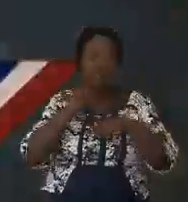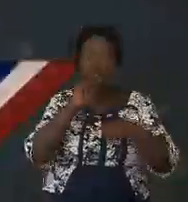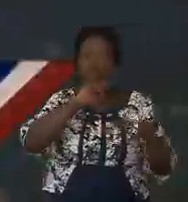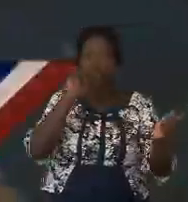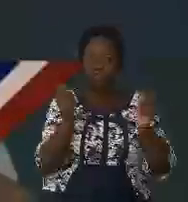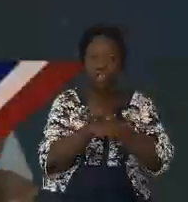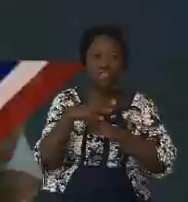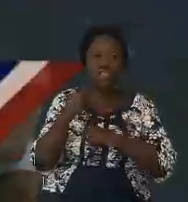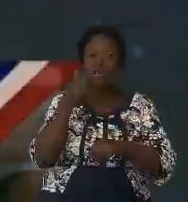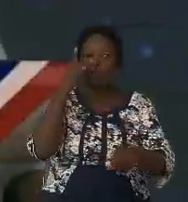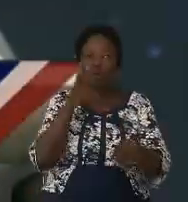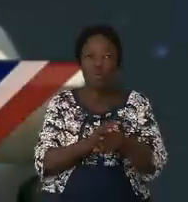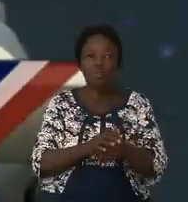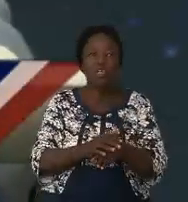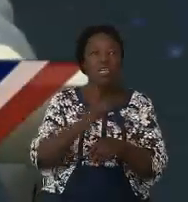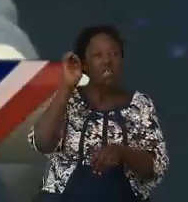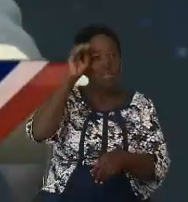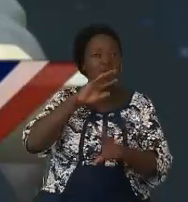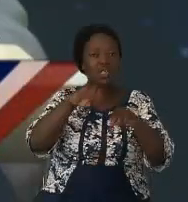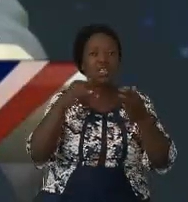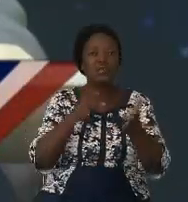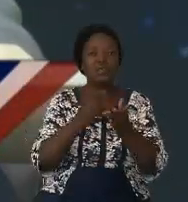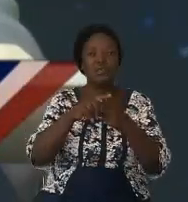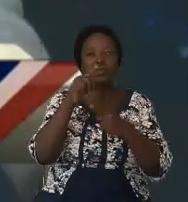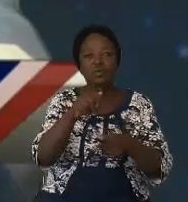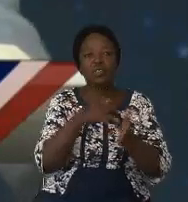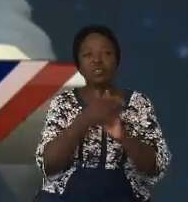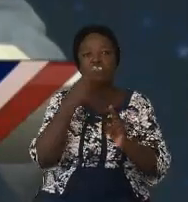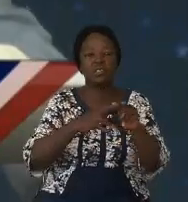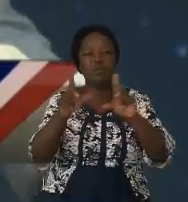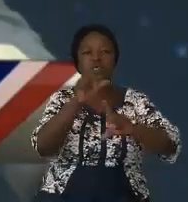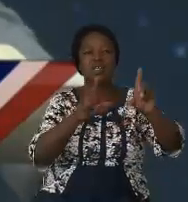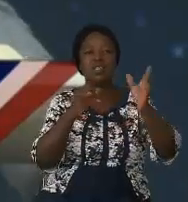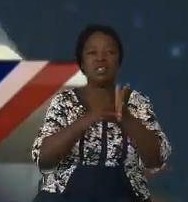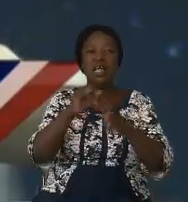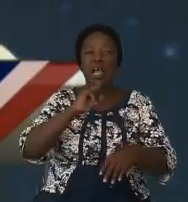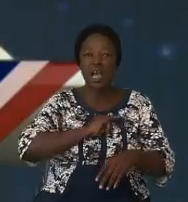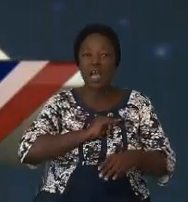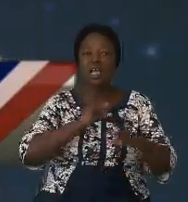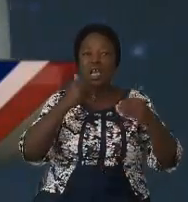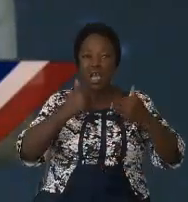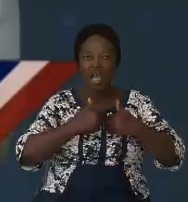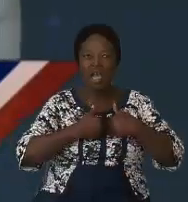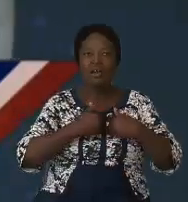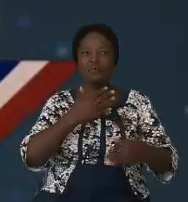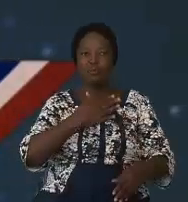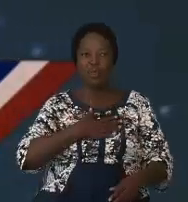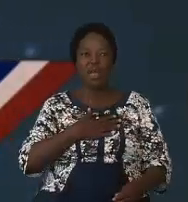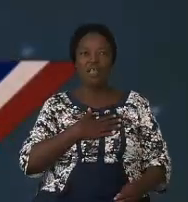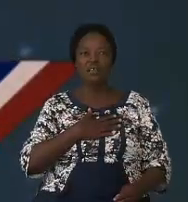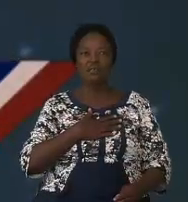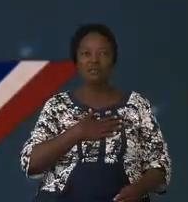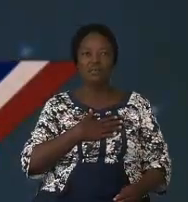He cannot lie, he will not change the promise, he will give it unto you. I have